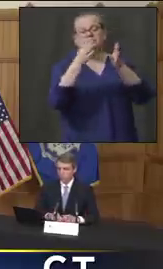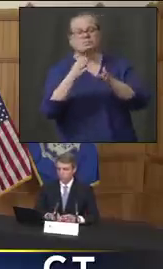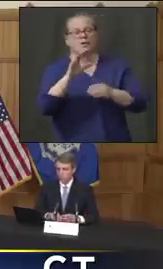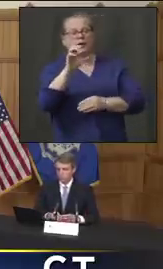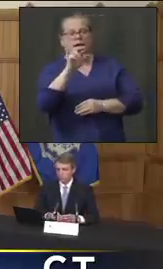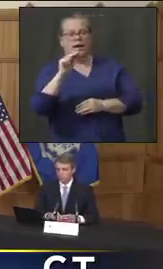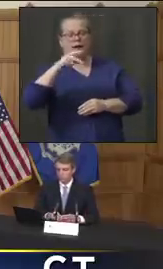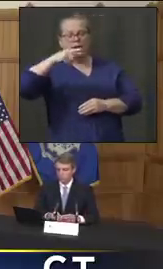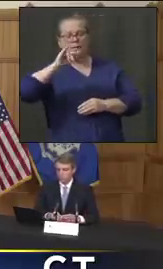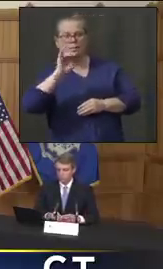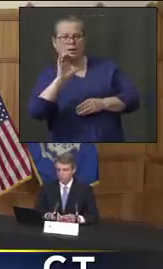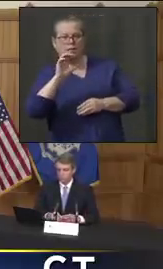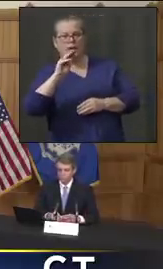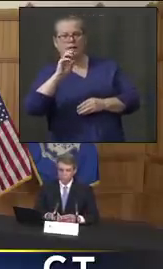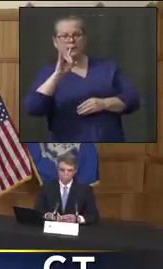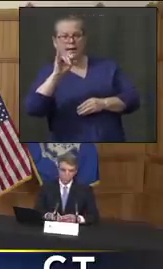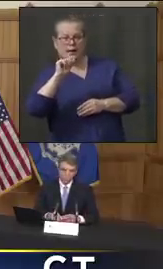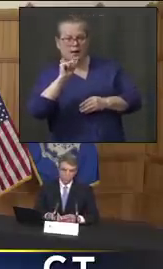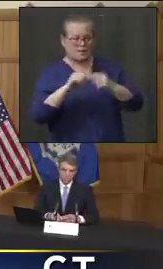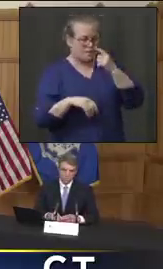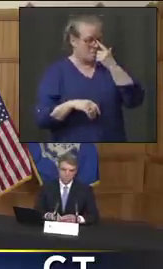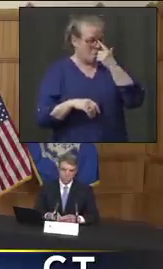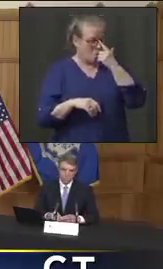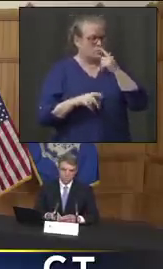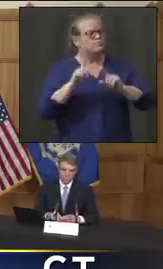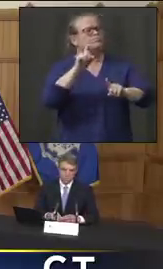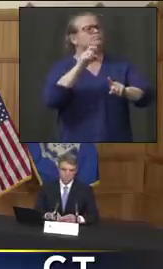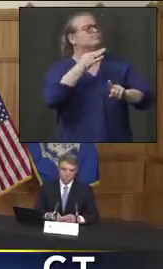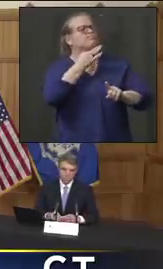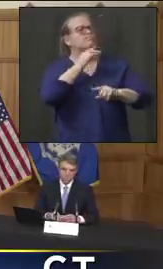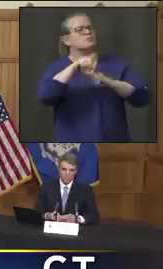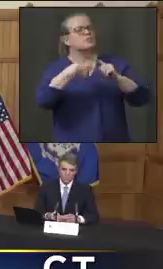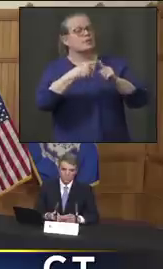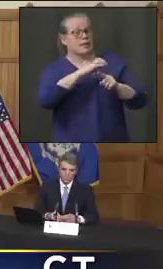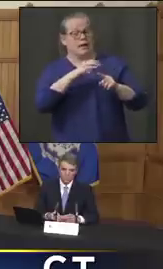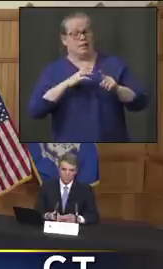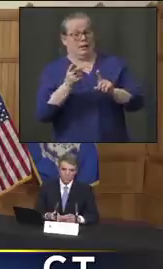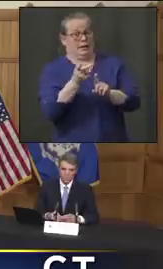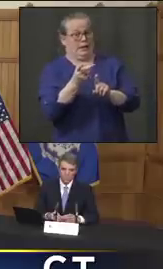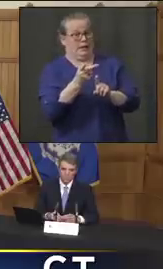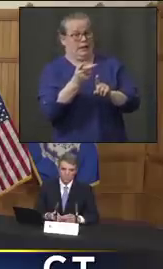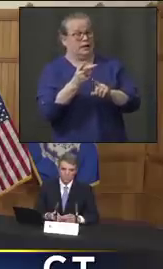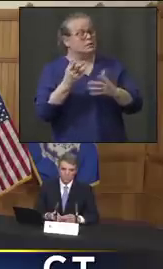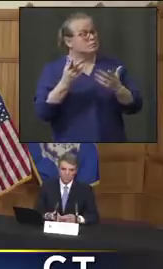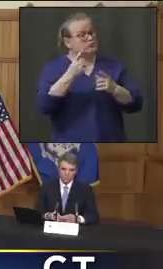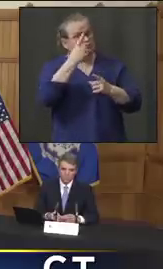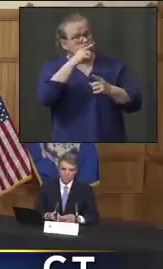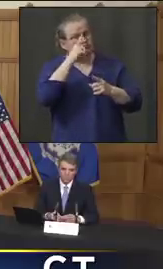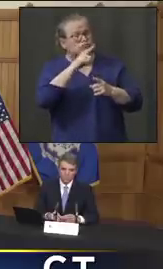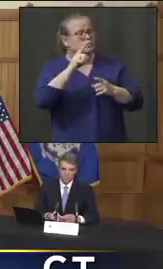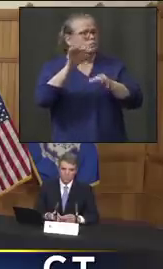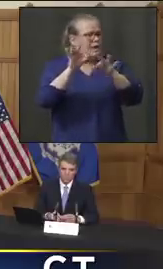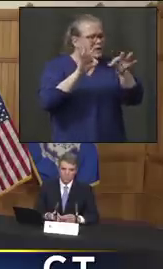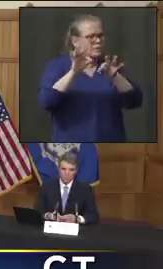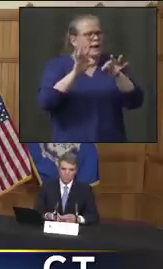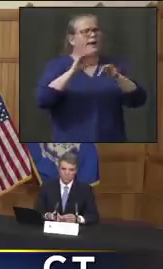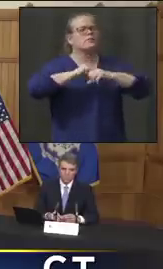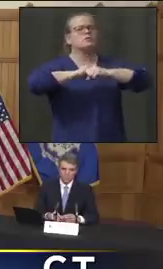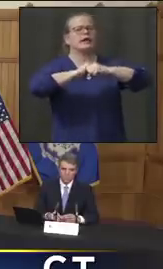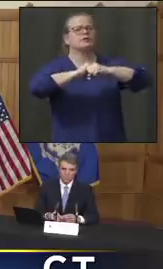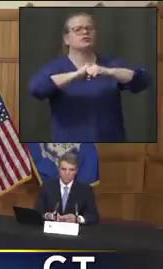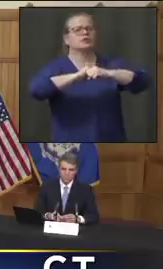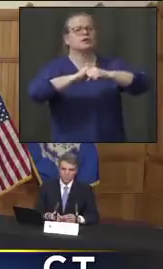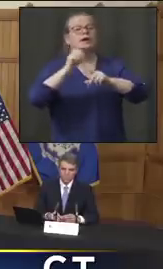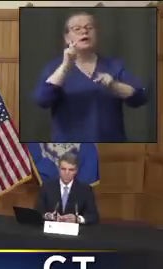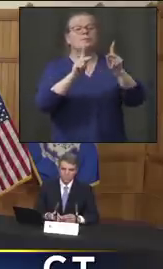Thank you. I have a question for the committee. Wondering if they can talk maybe a bit more specifically about protections you are thinking about for people with